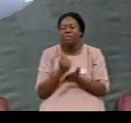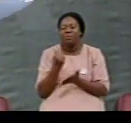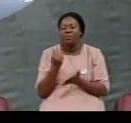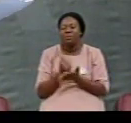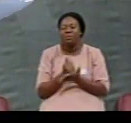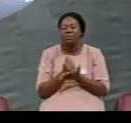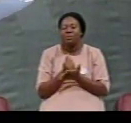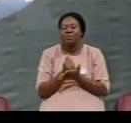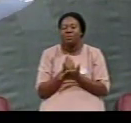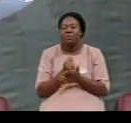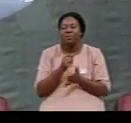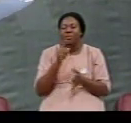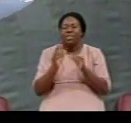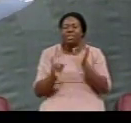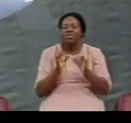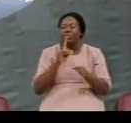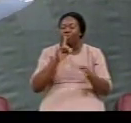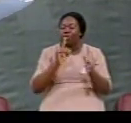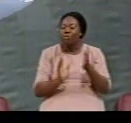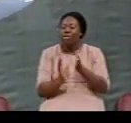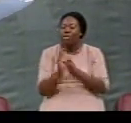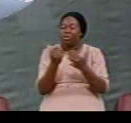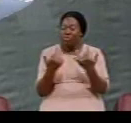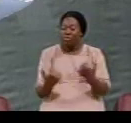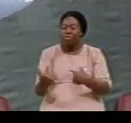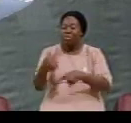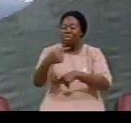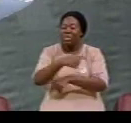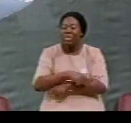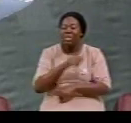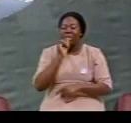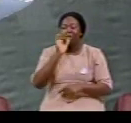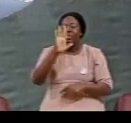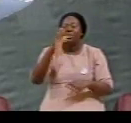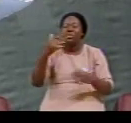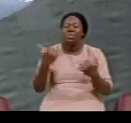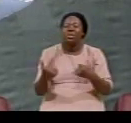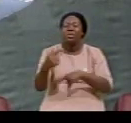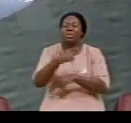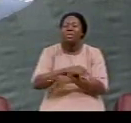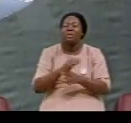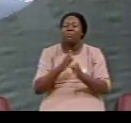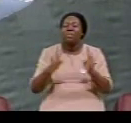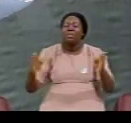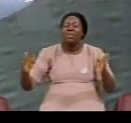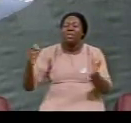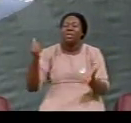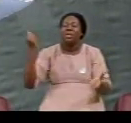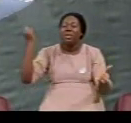If you believe today is your day, give me a big amen.